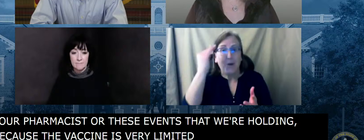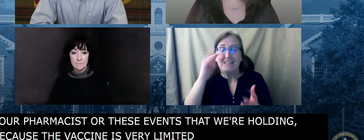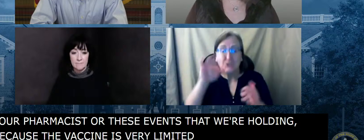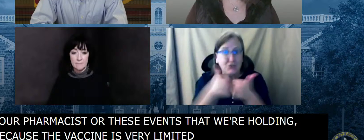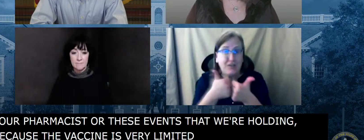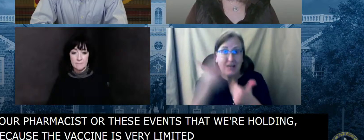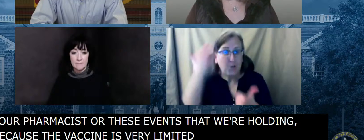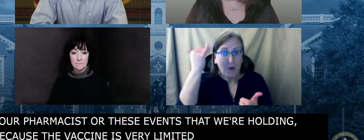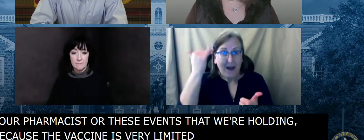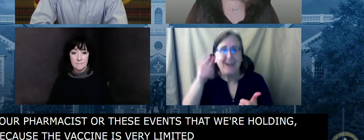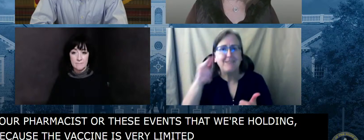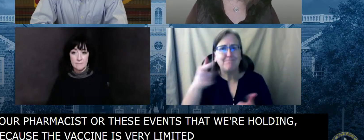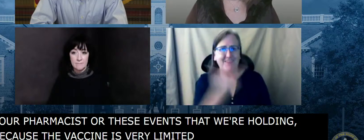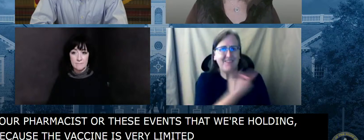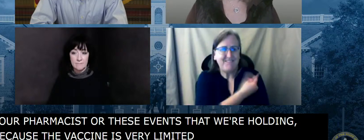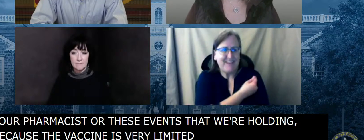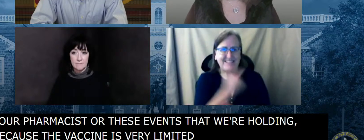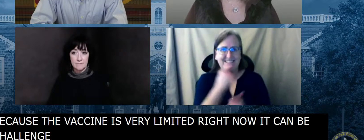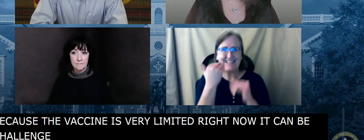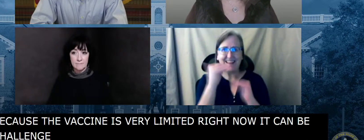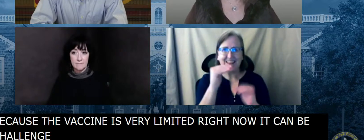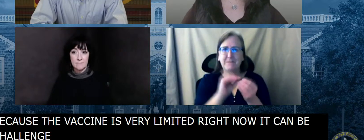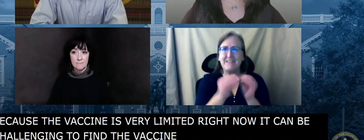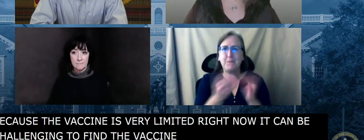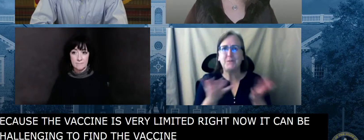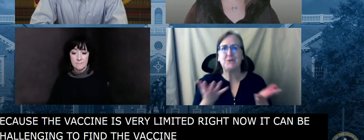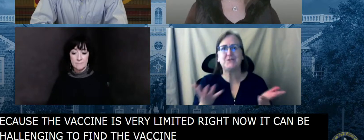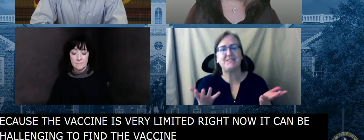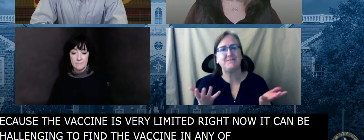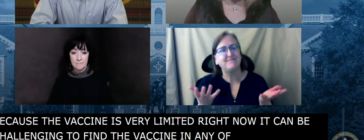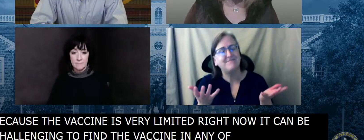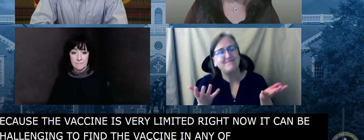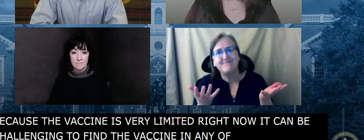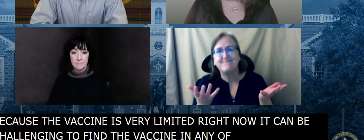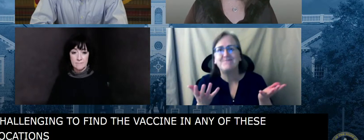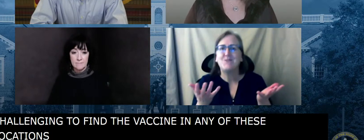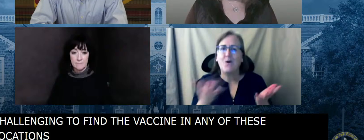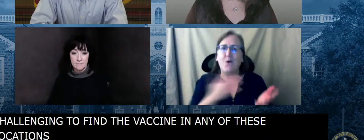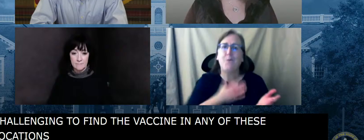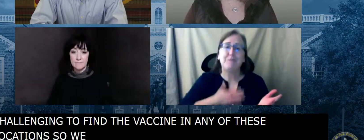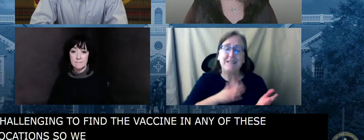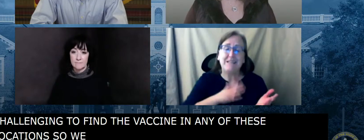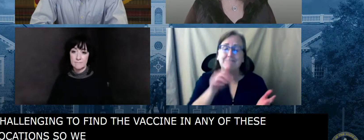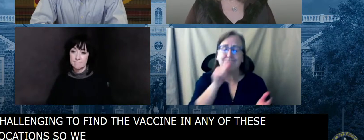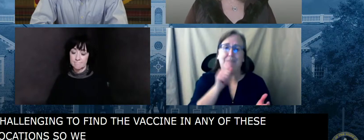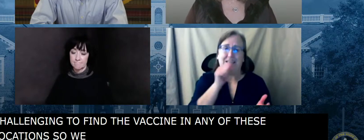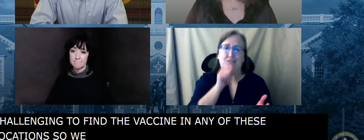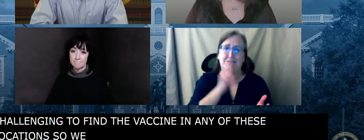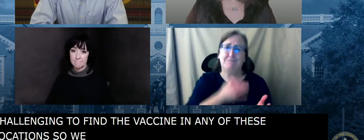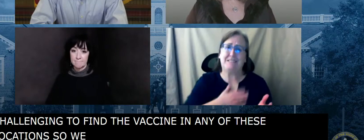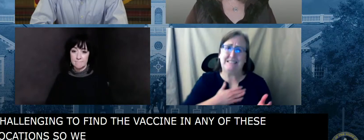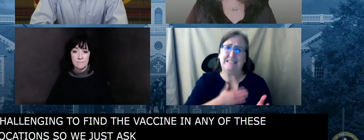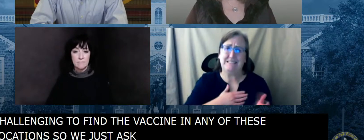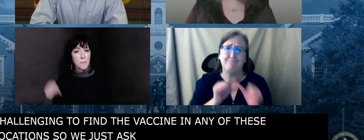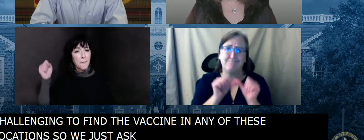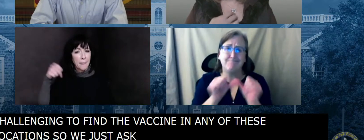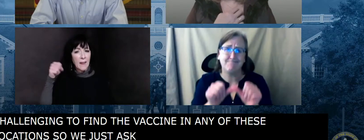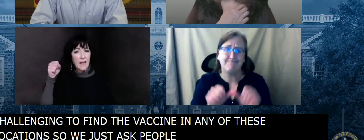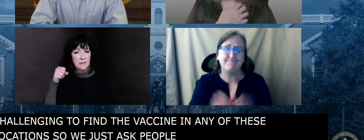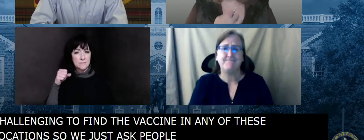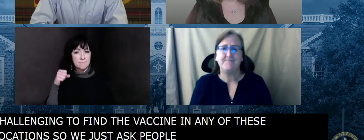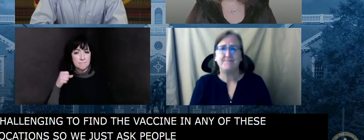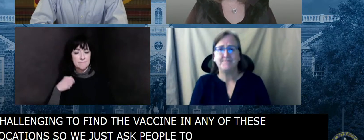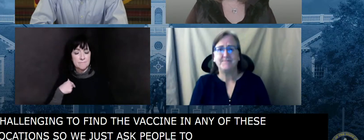challenging to find the vaccine in any of these locations. So we just ask people to continue to be patient, please. Yeah, and I'd just like